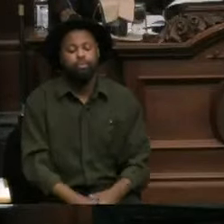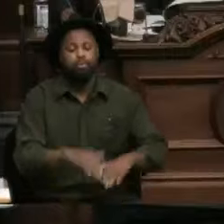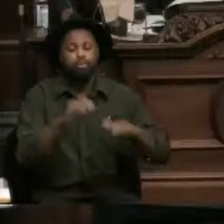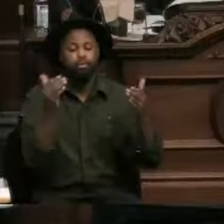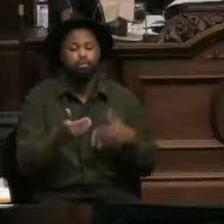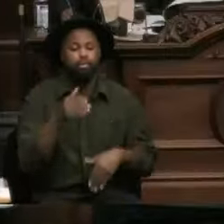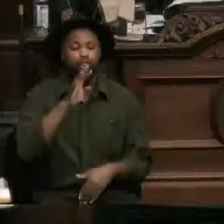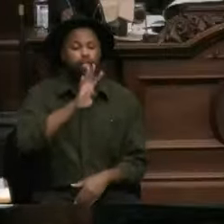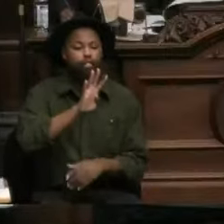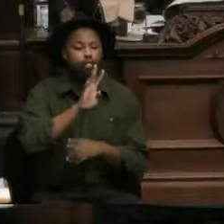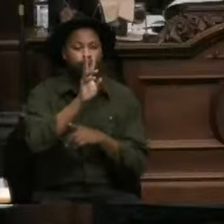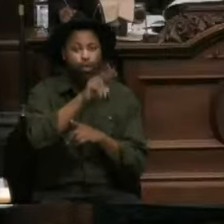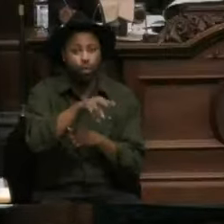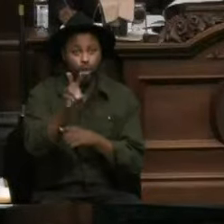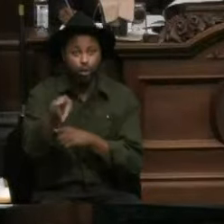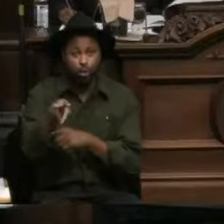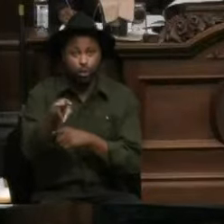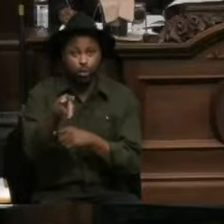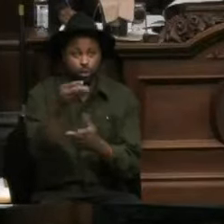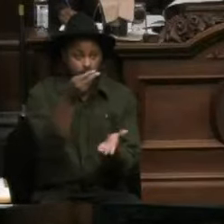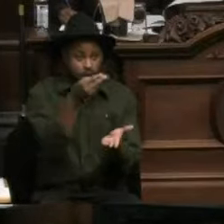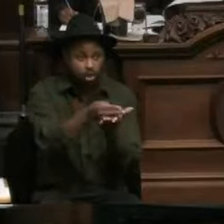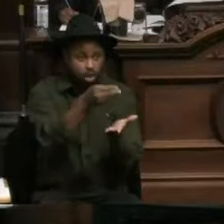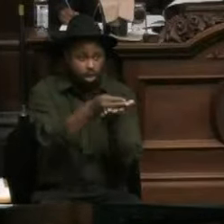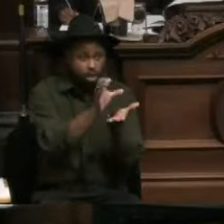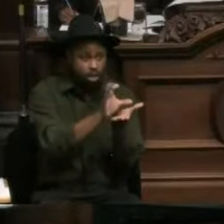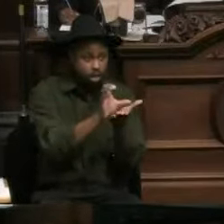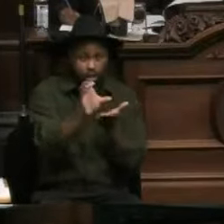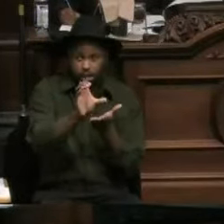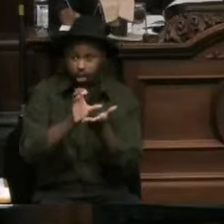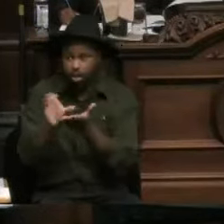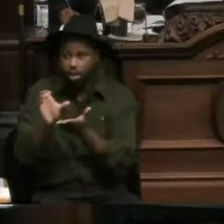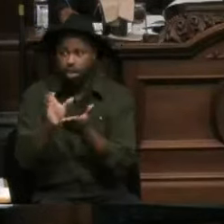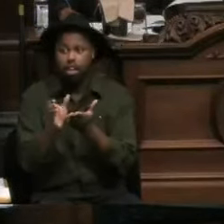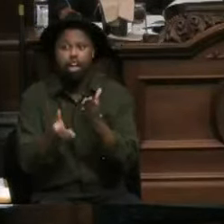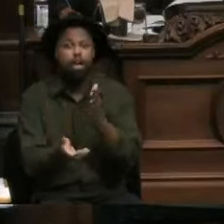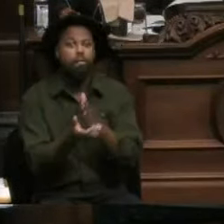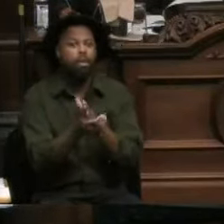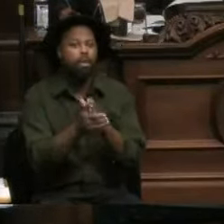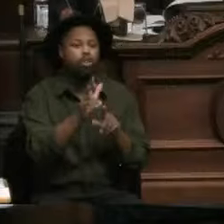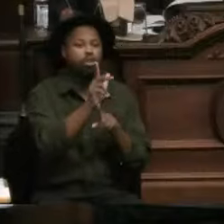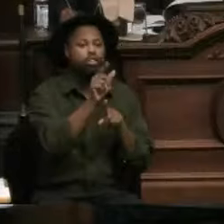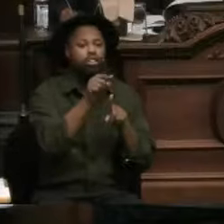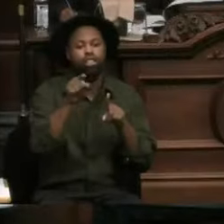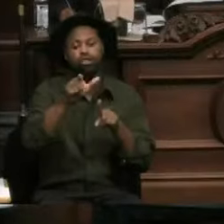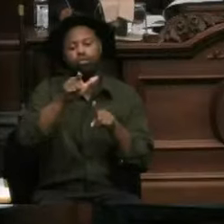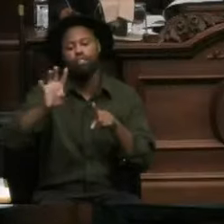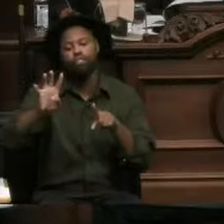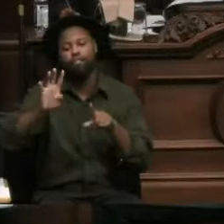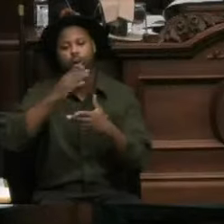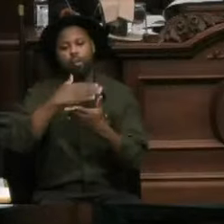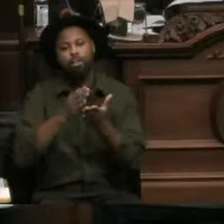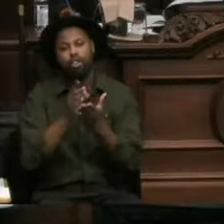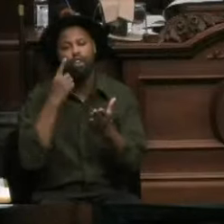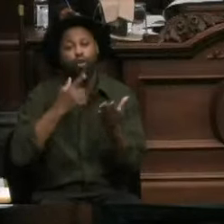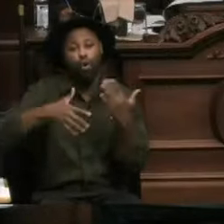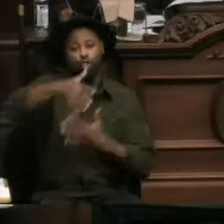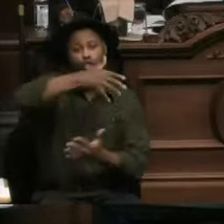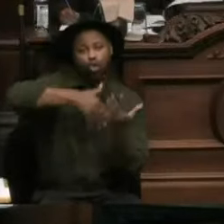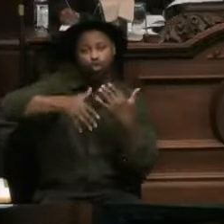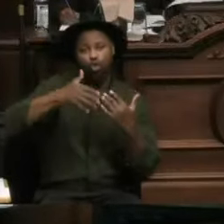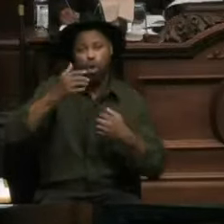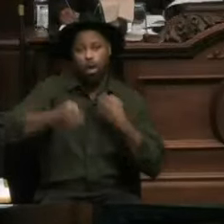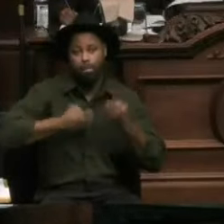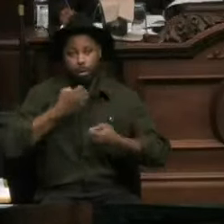Introductory number 422, appropriating funds and amending the 2023-24 budget for